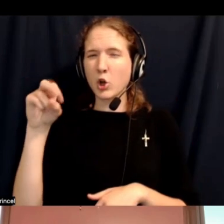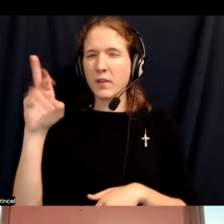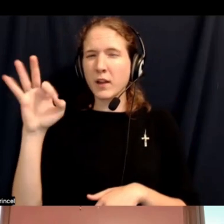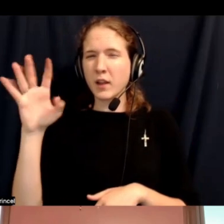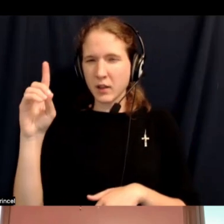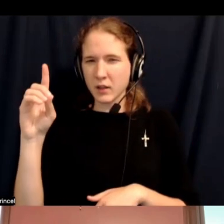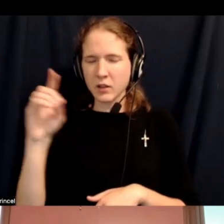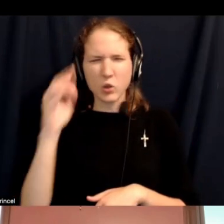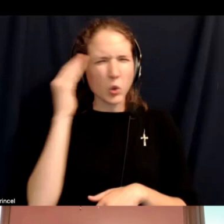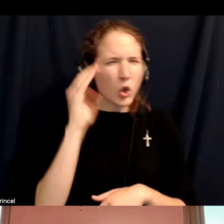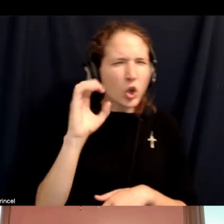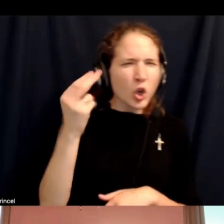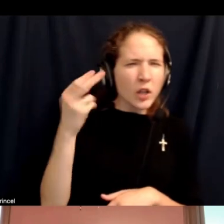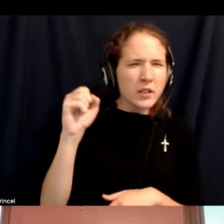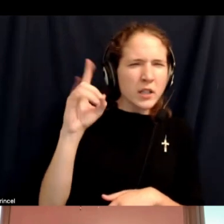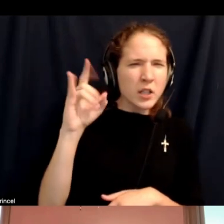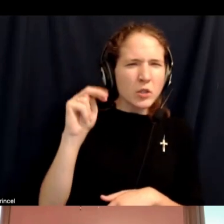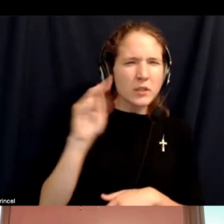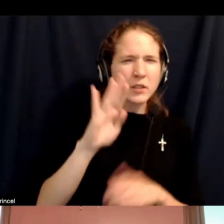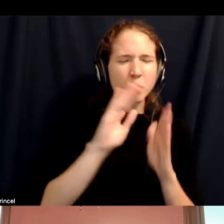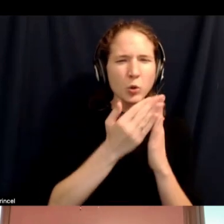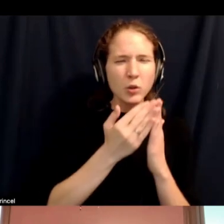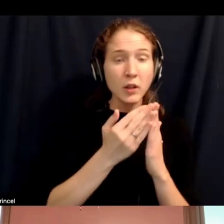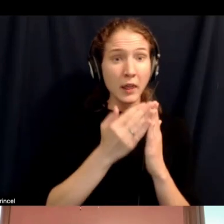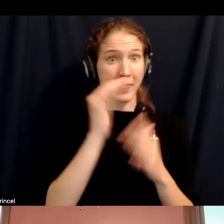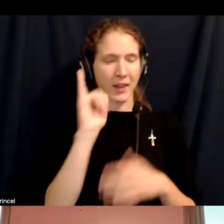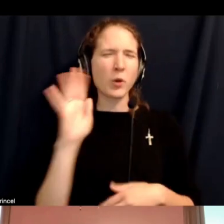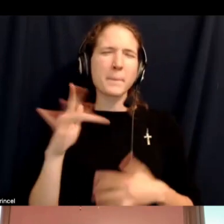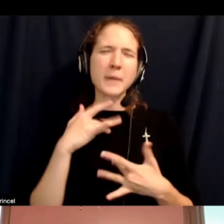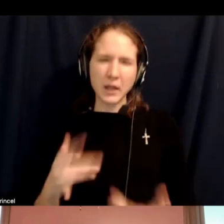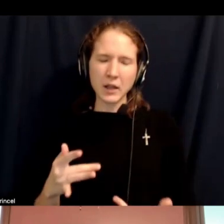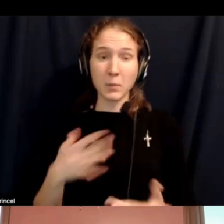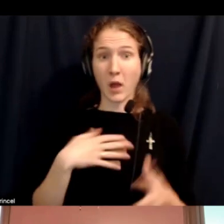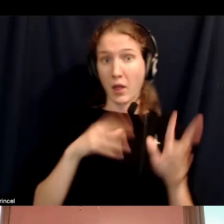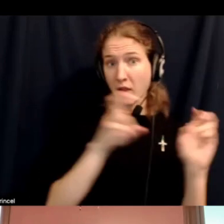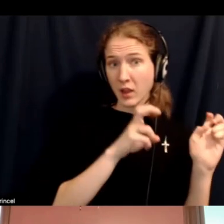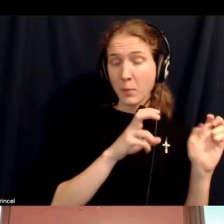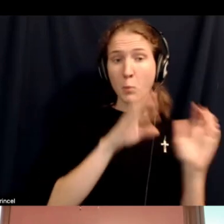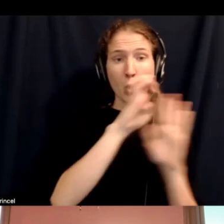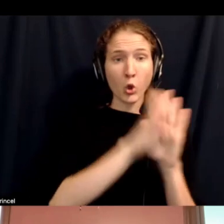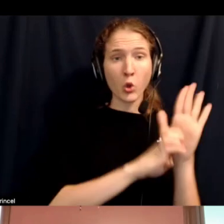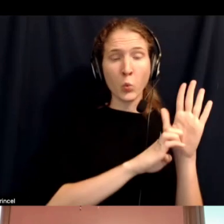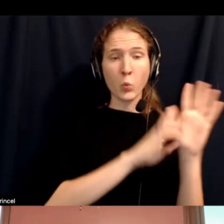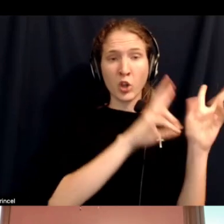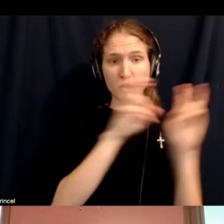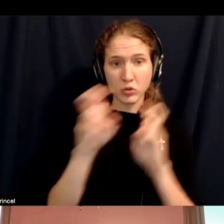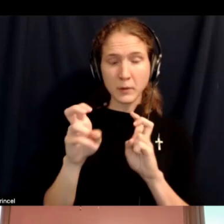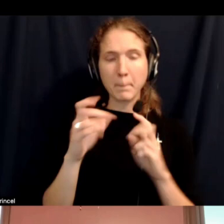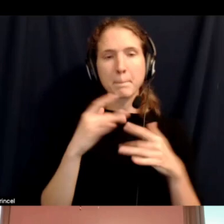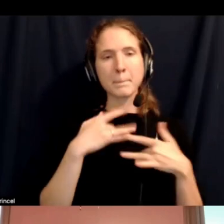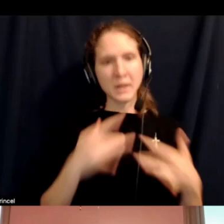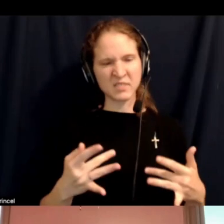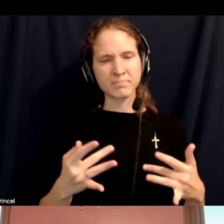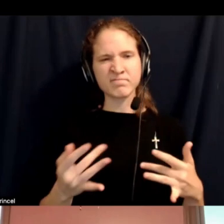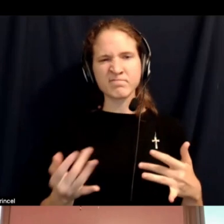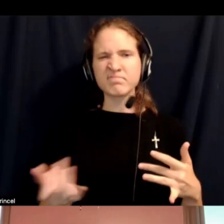way of writing. My themes and any moral questions come in at me from the